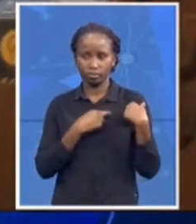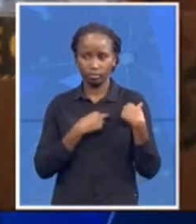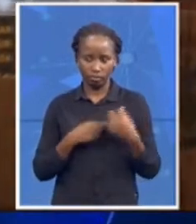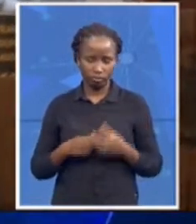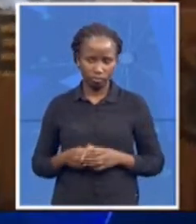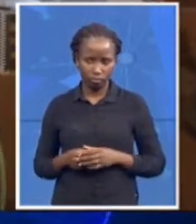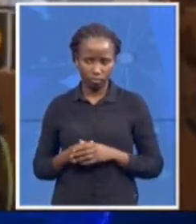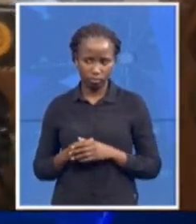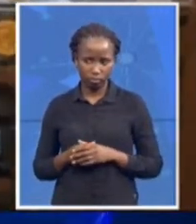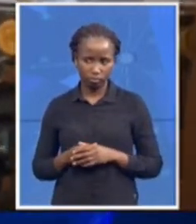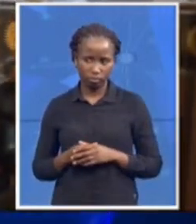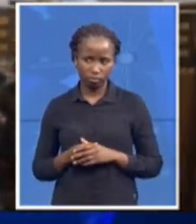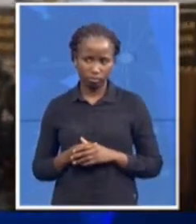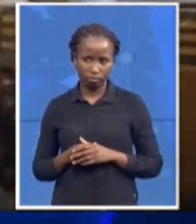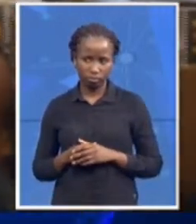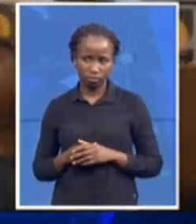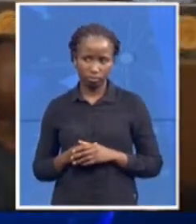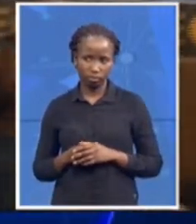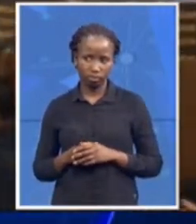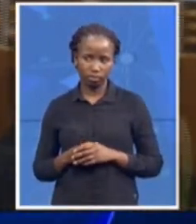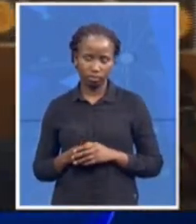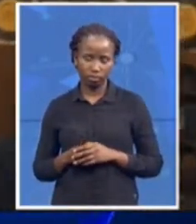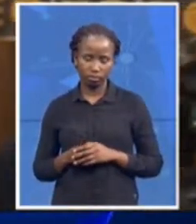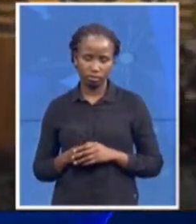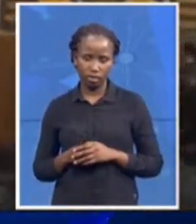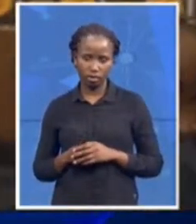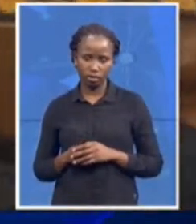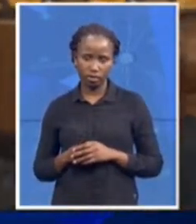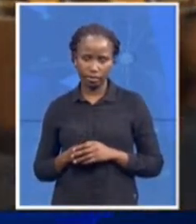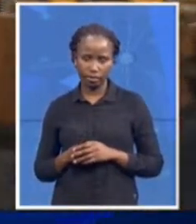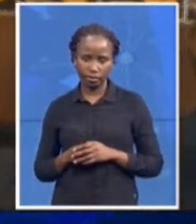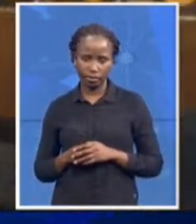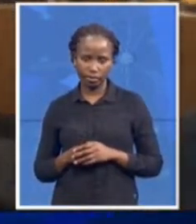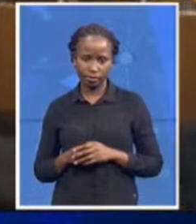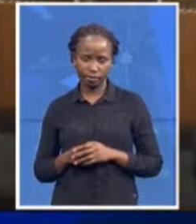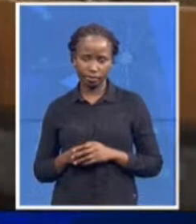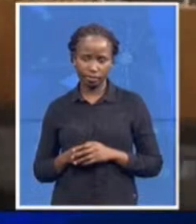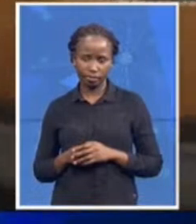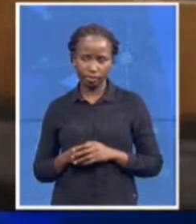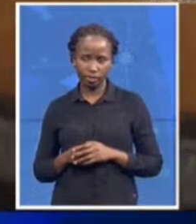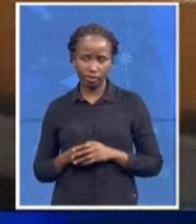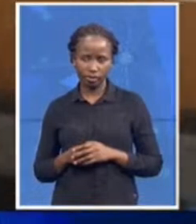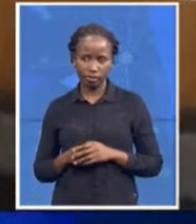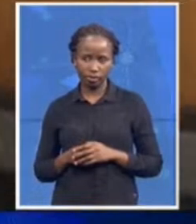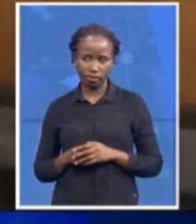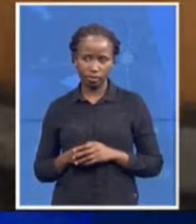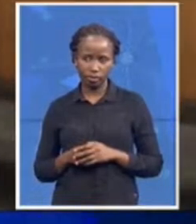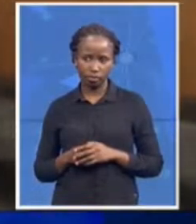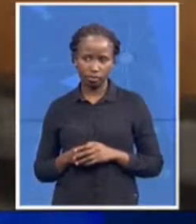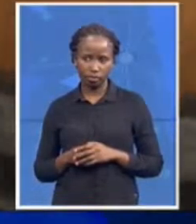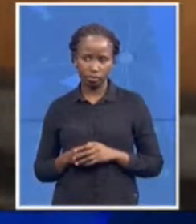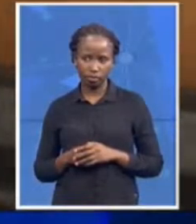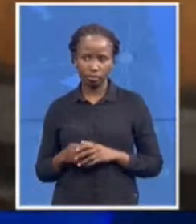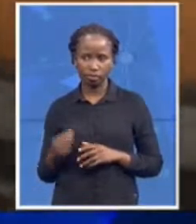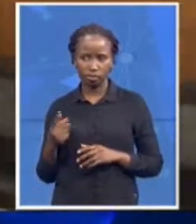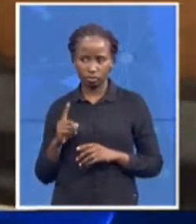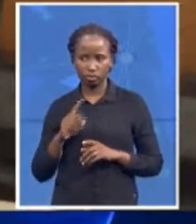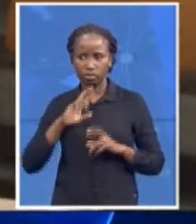I'd just like to find out whether the forensic report investigated at all